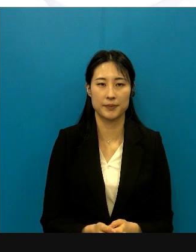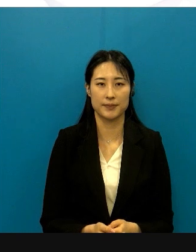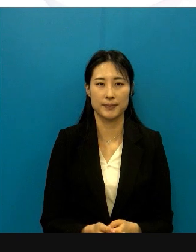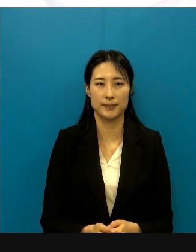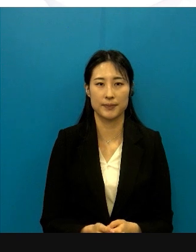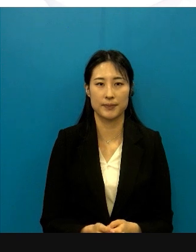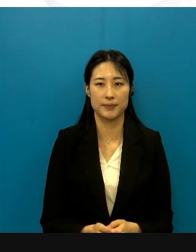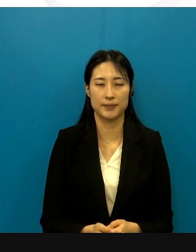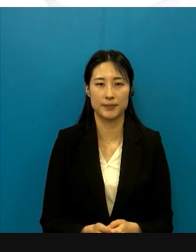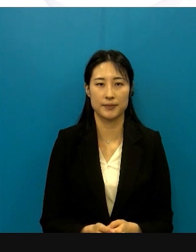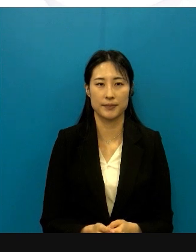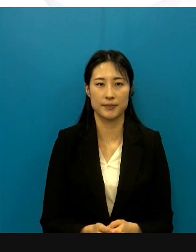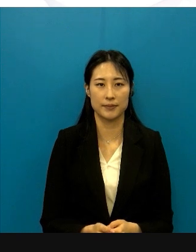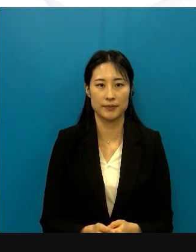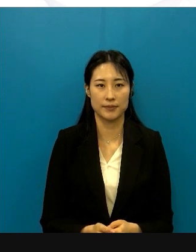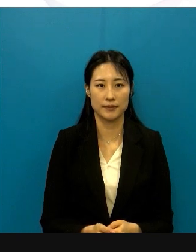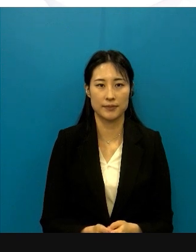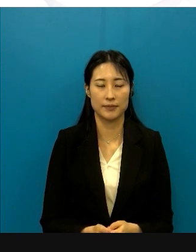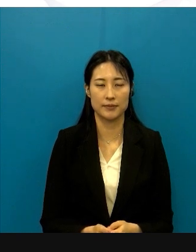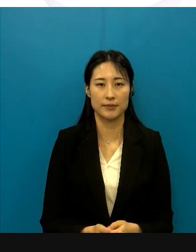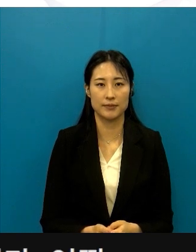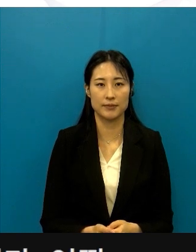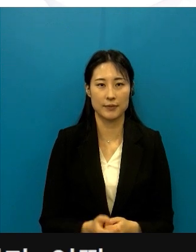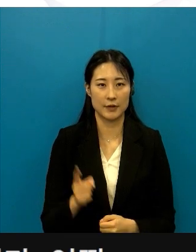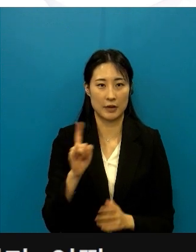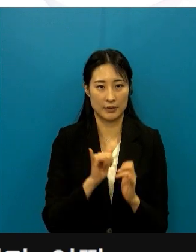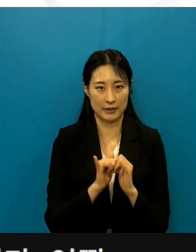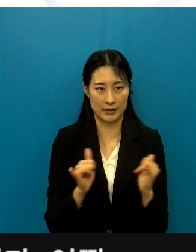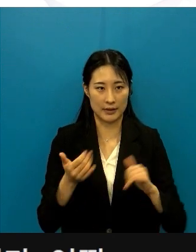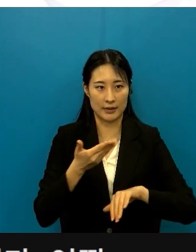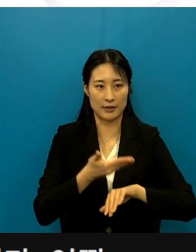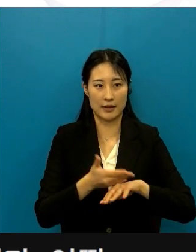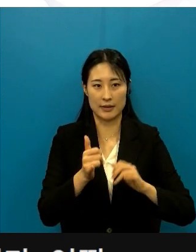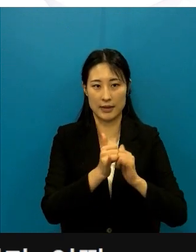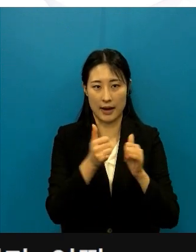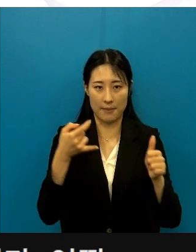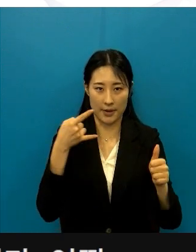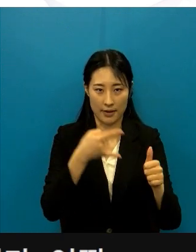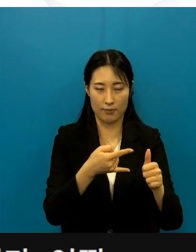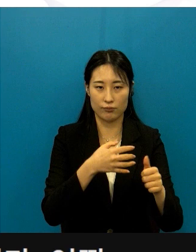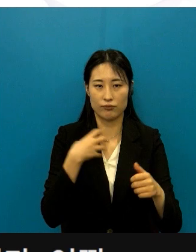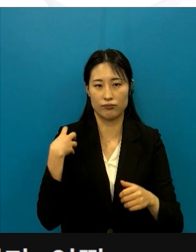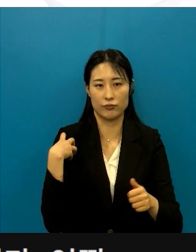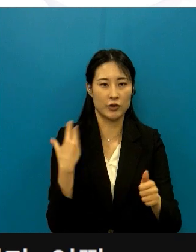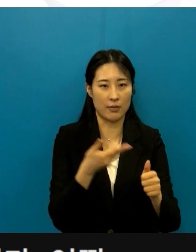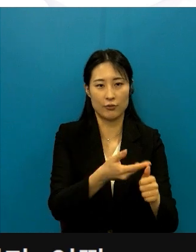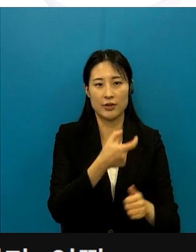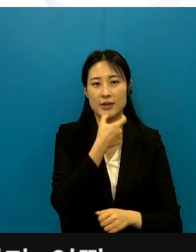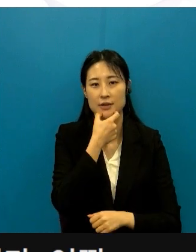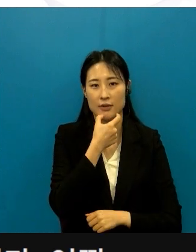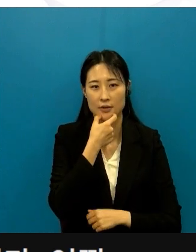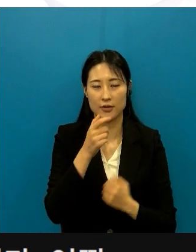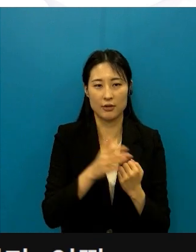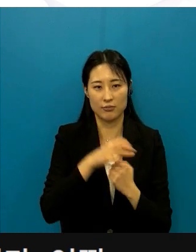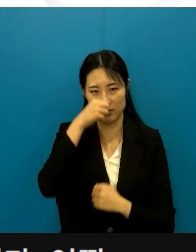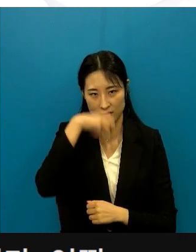they give too much burden to others, so feel I have to die, that kind of things.